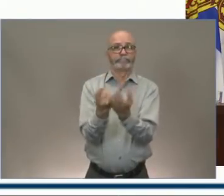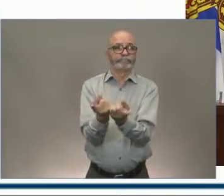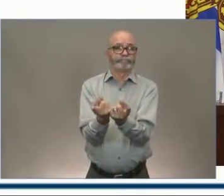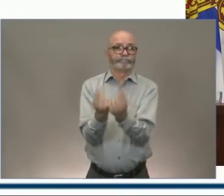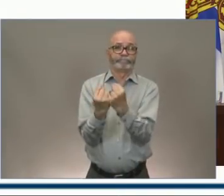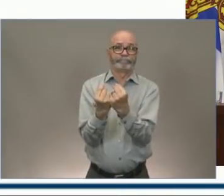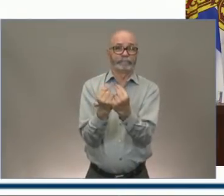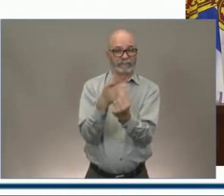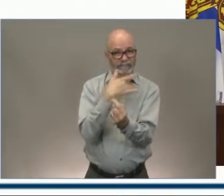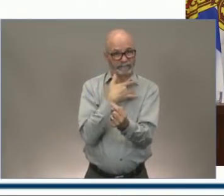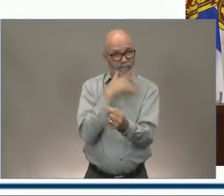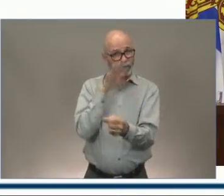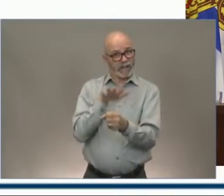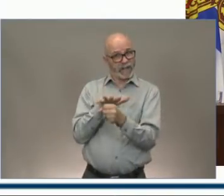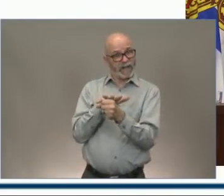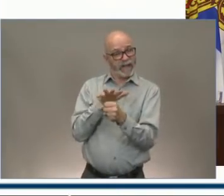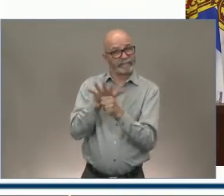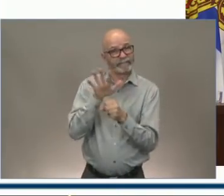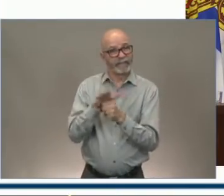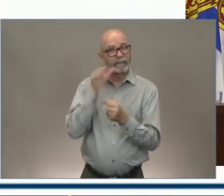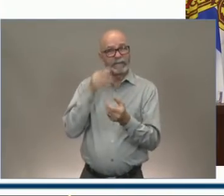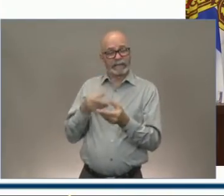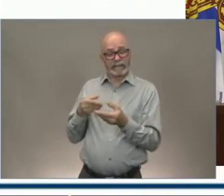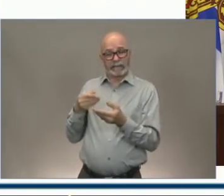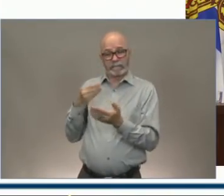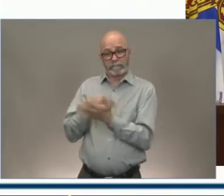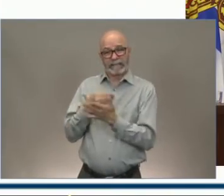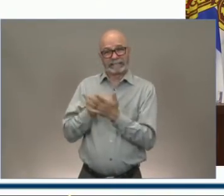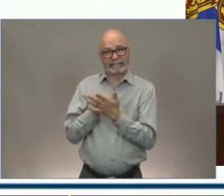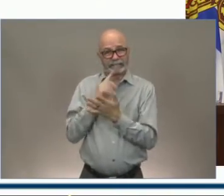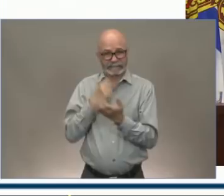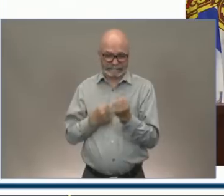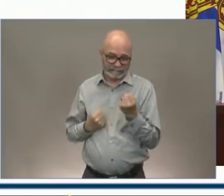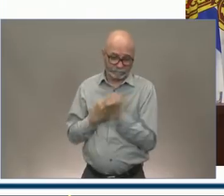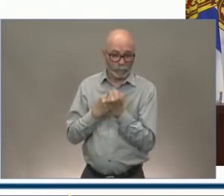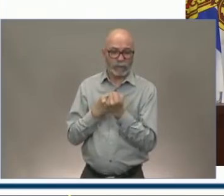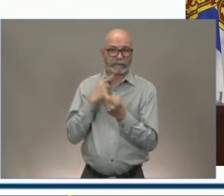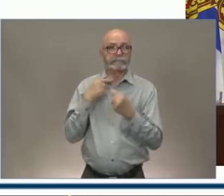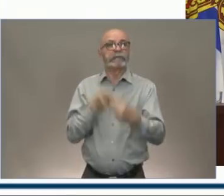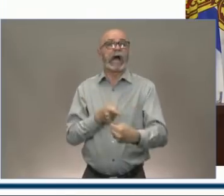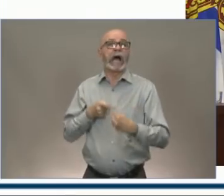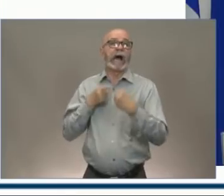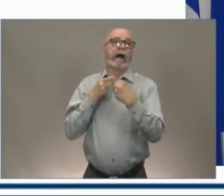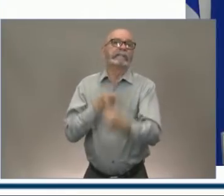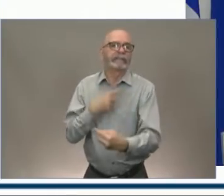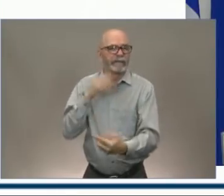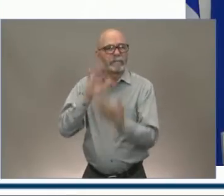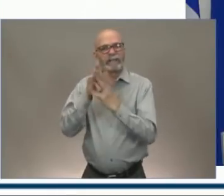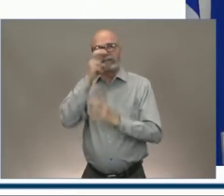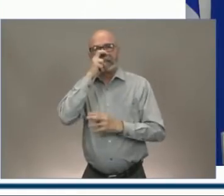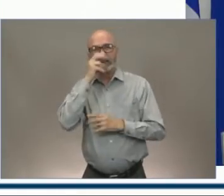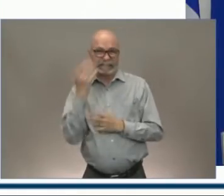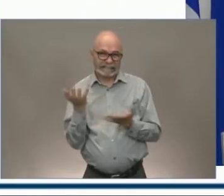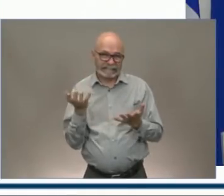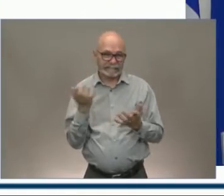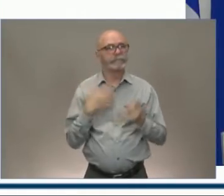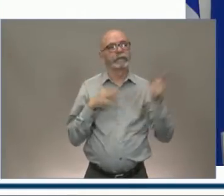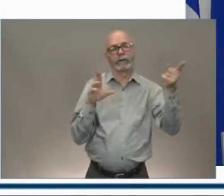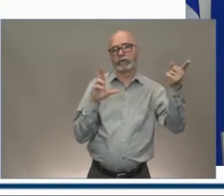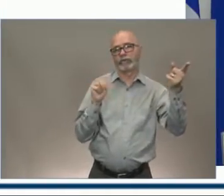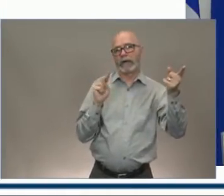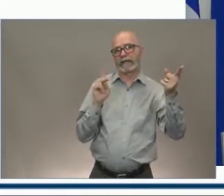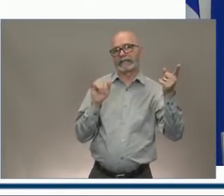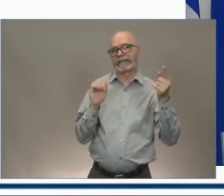help businesses who are struggling with restrictions? Well, what we looked at is the support that they've been able to get in the